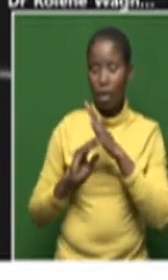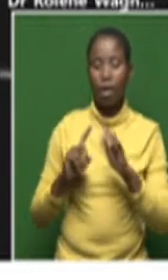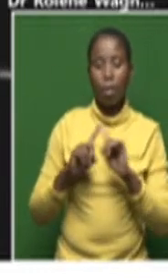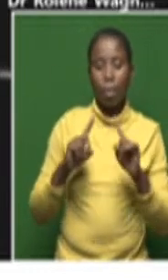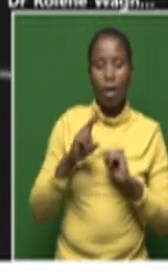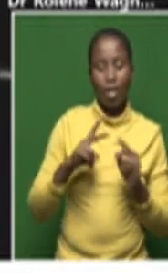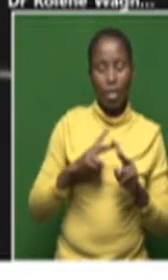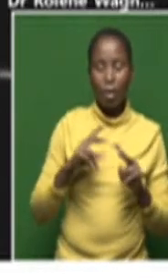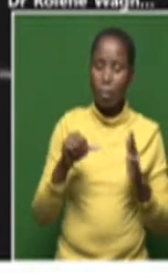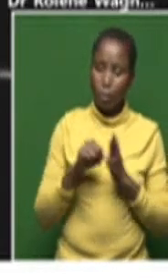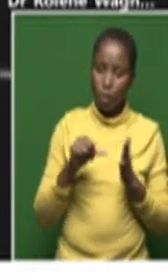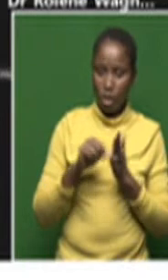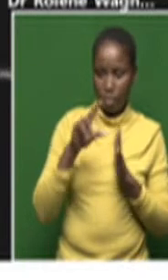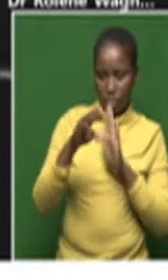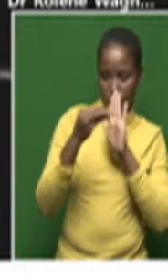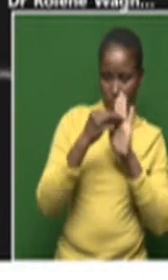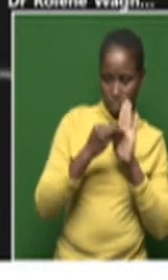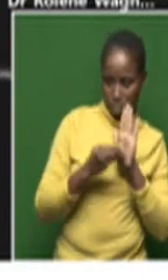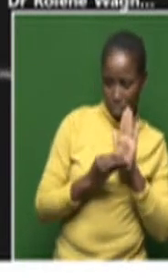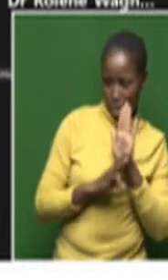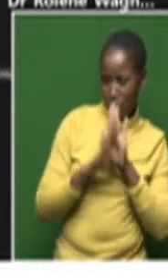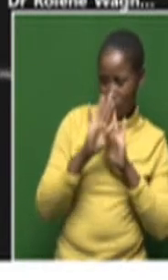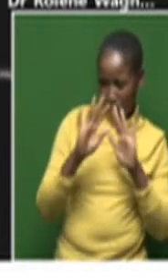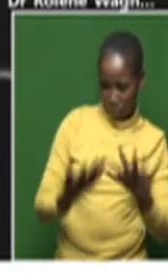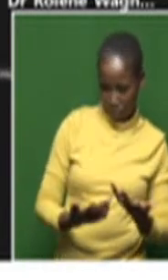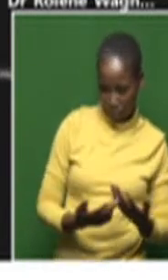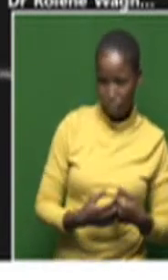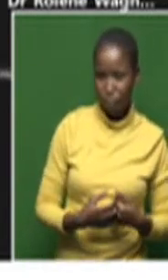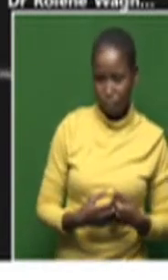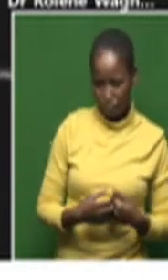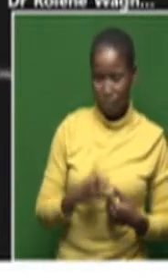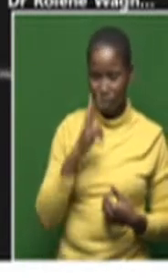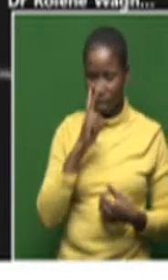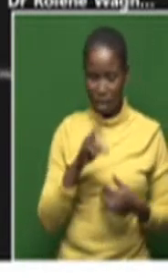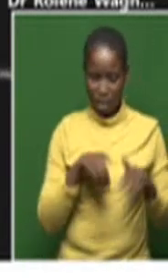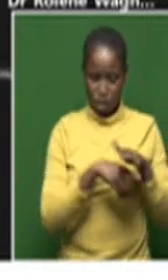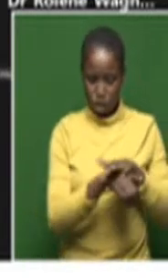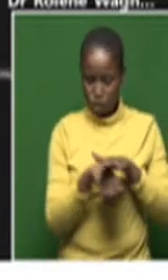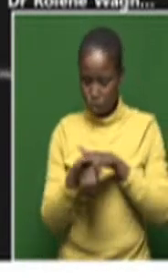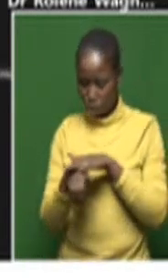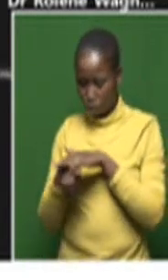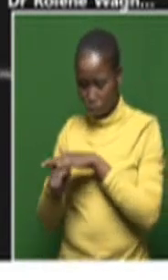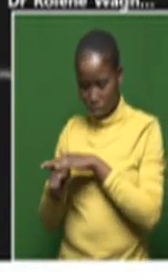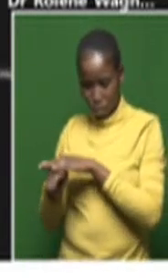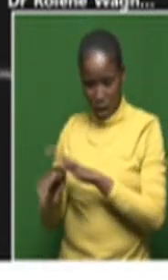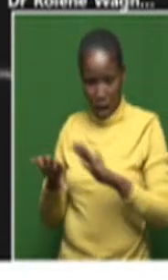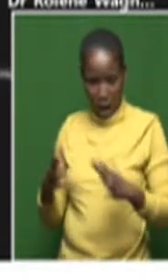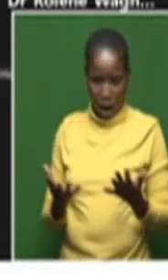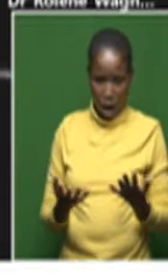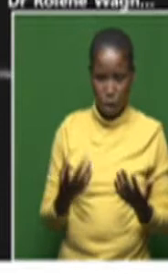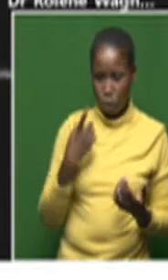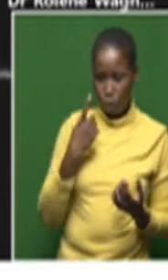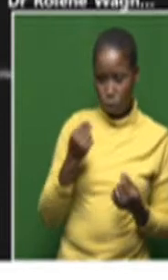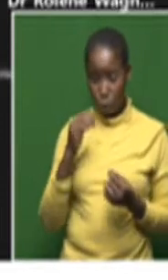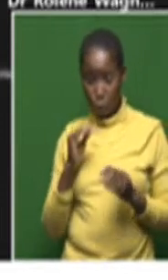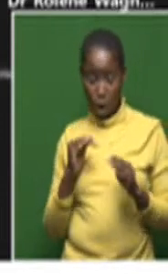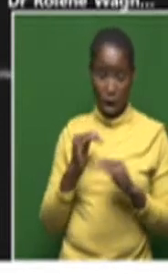the improvement. So if we look at where the districts were on Monday the 2nd, compared to the highest